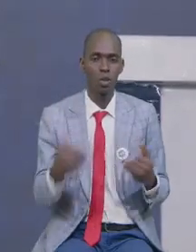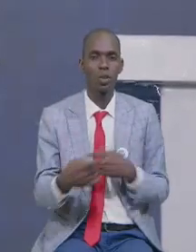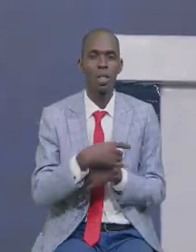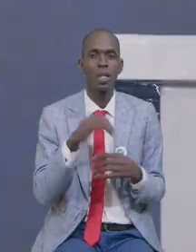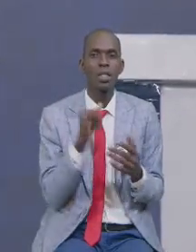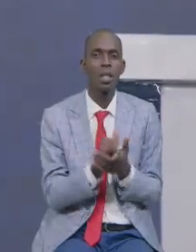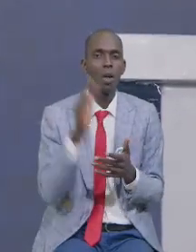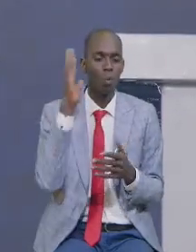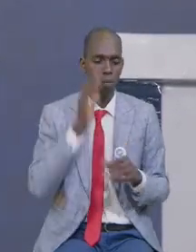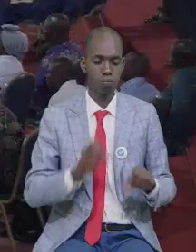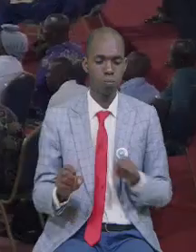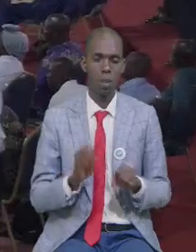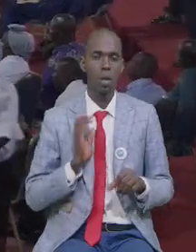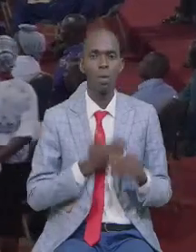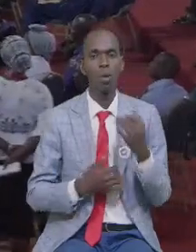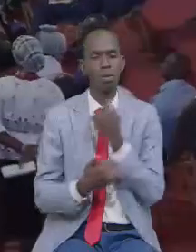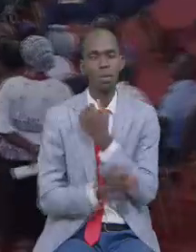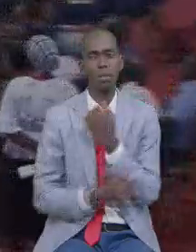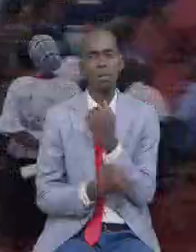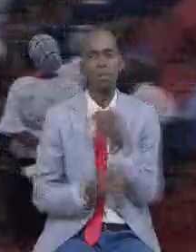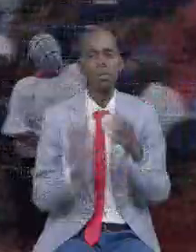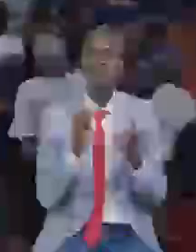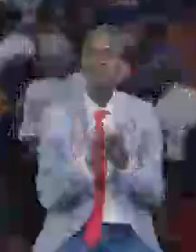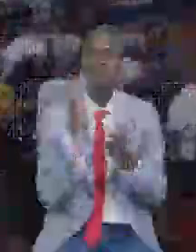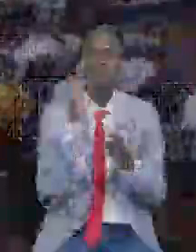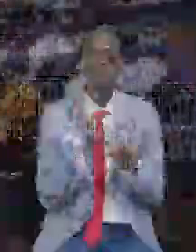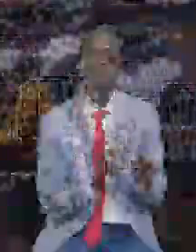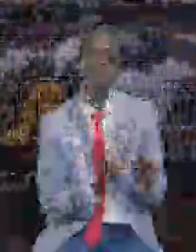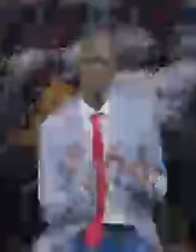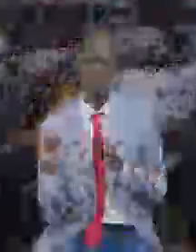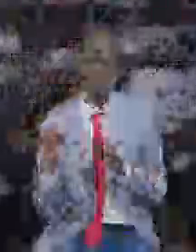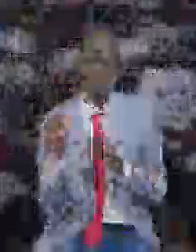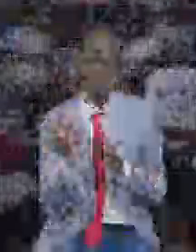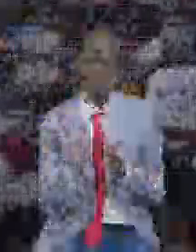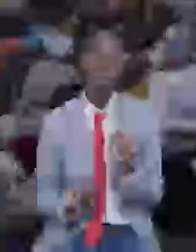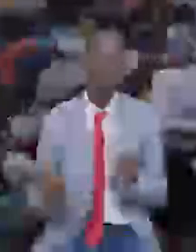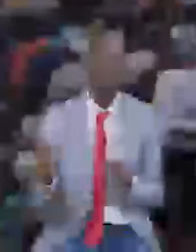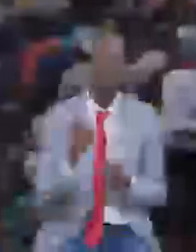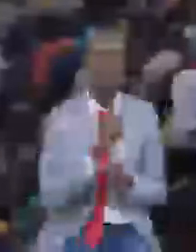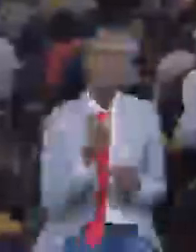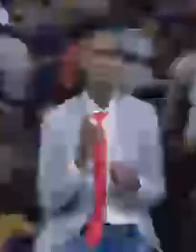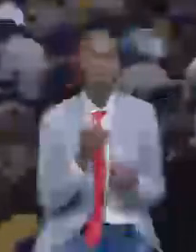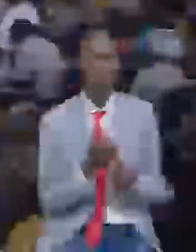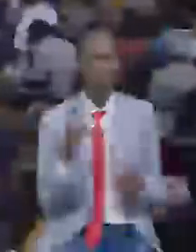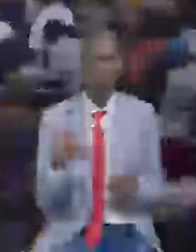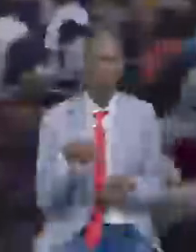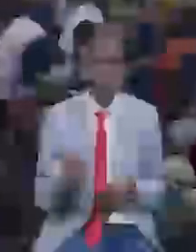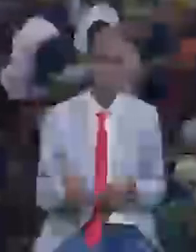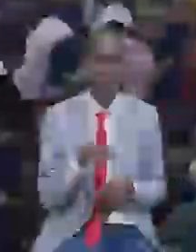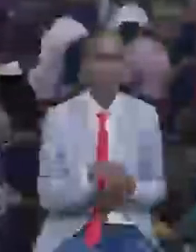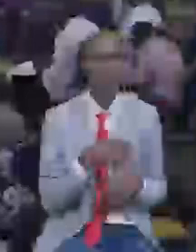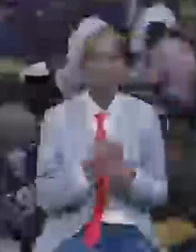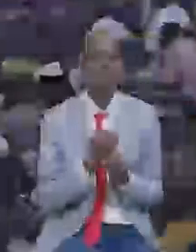shake our country, that will move everyone on their knees and make them